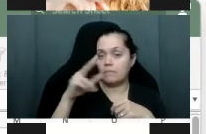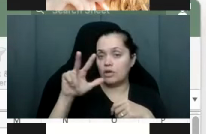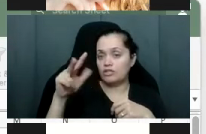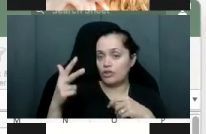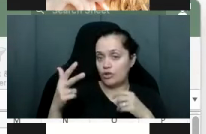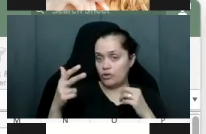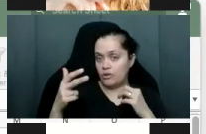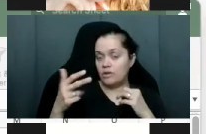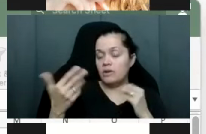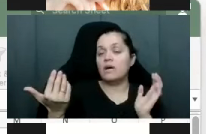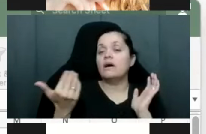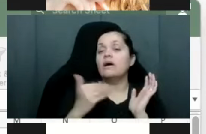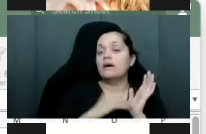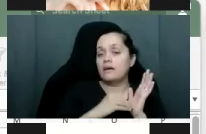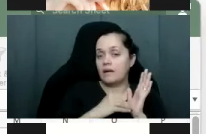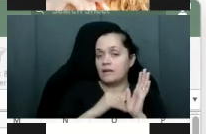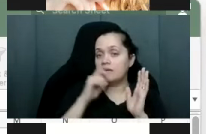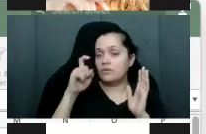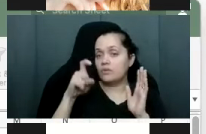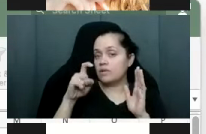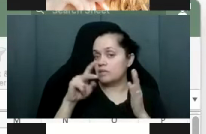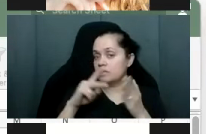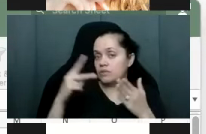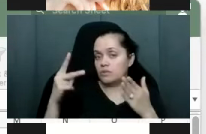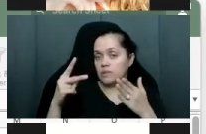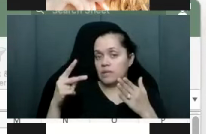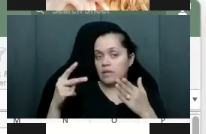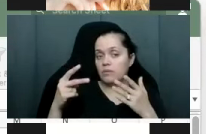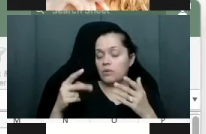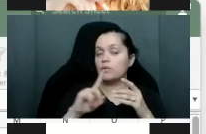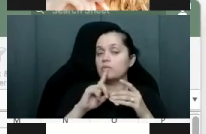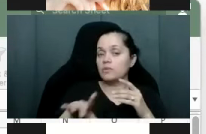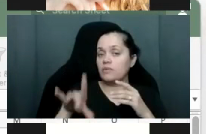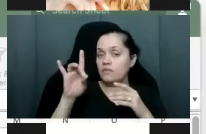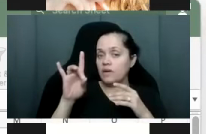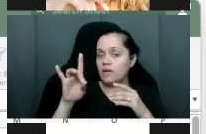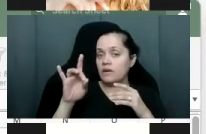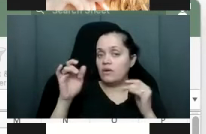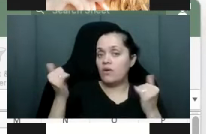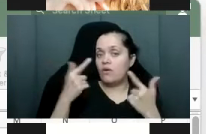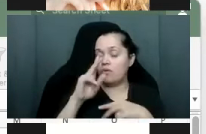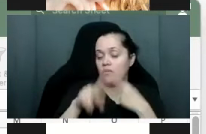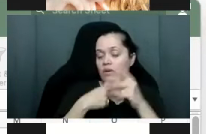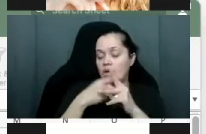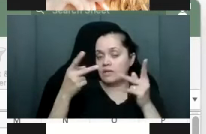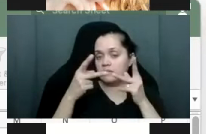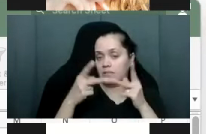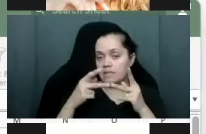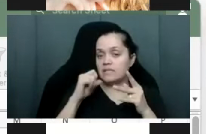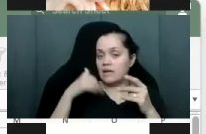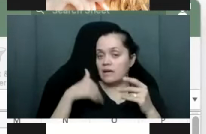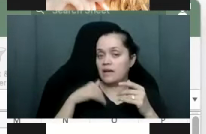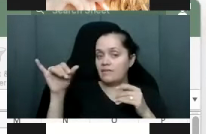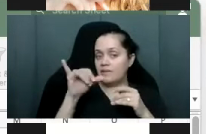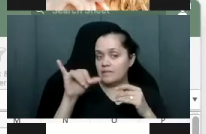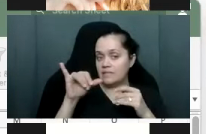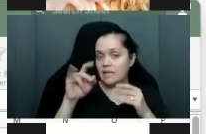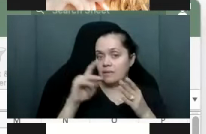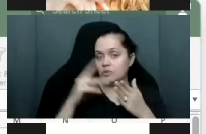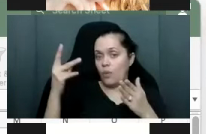And again, we don't need to duplicate. We want to find out all sorts of places and not have the same one done